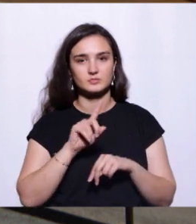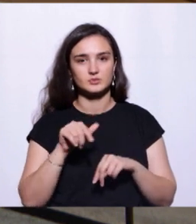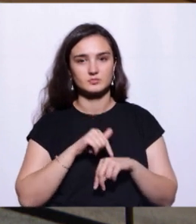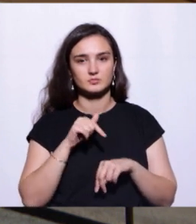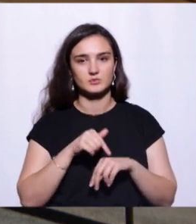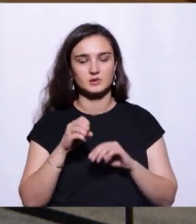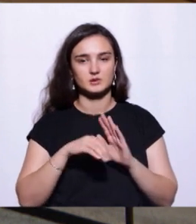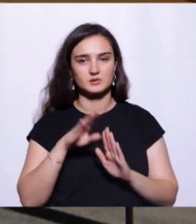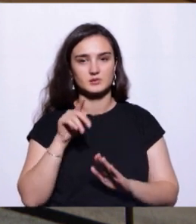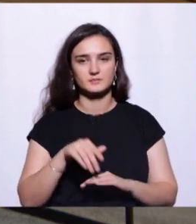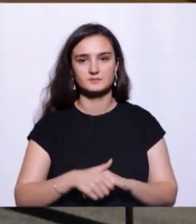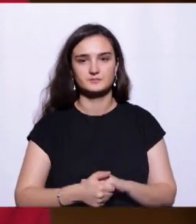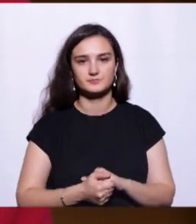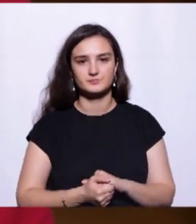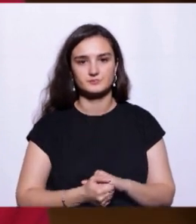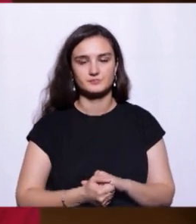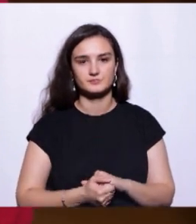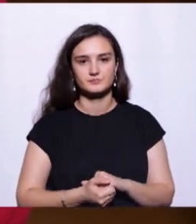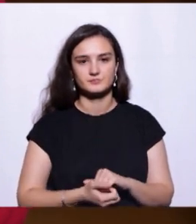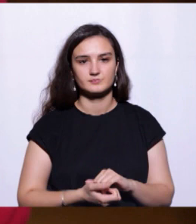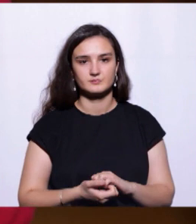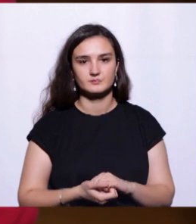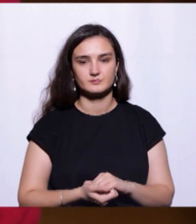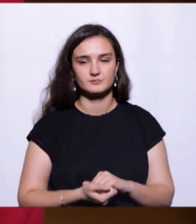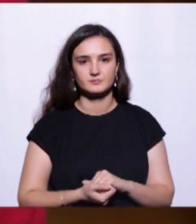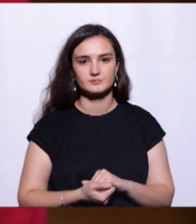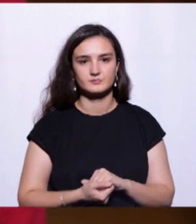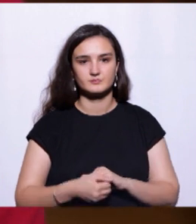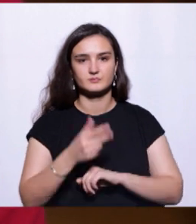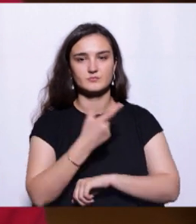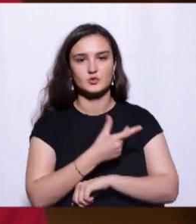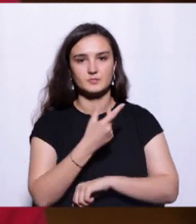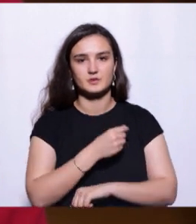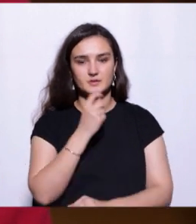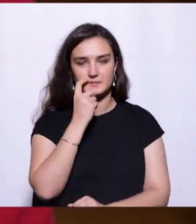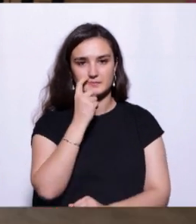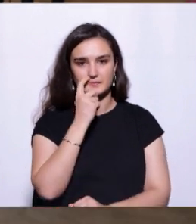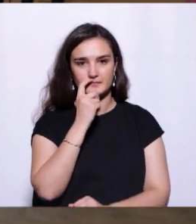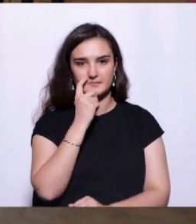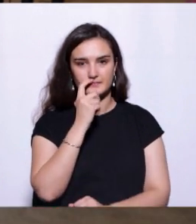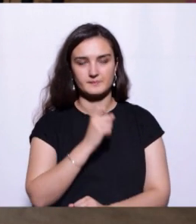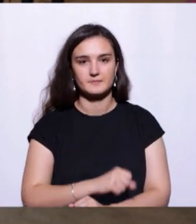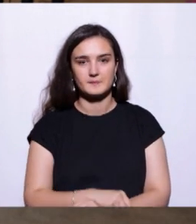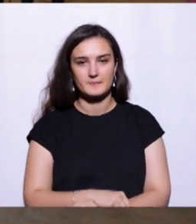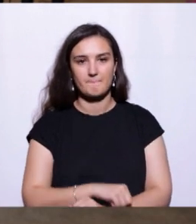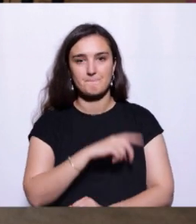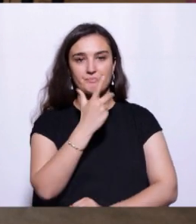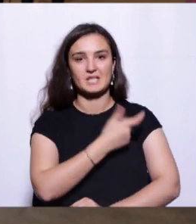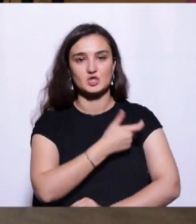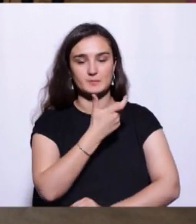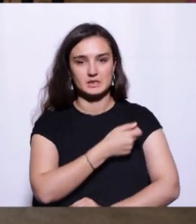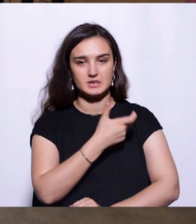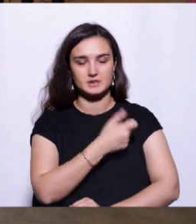feel better. Syringe, šprici. Syringe, šprici.